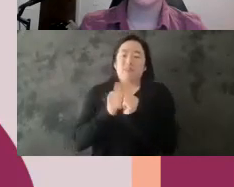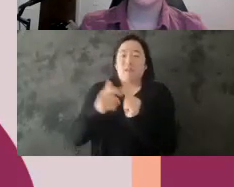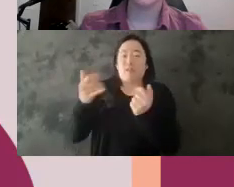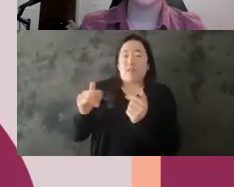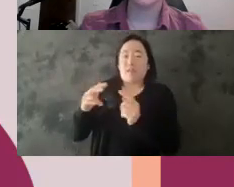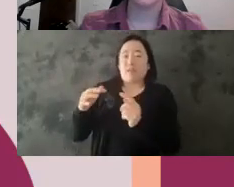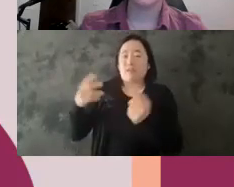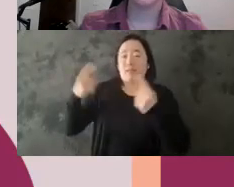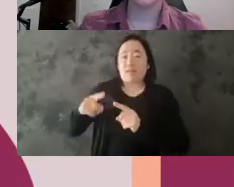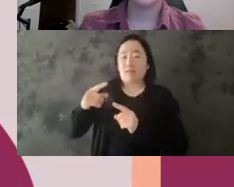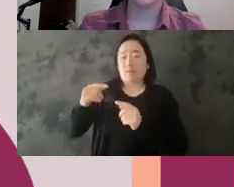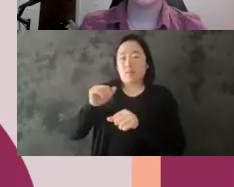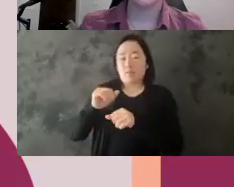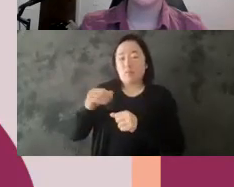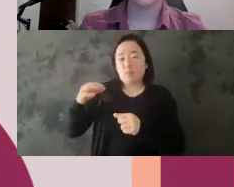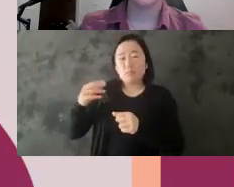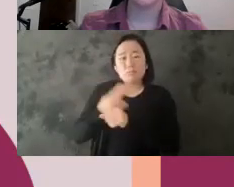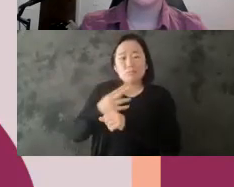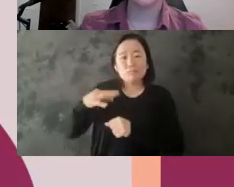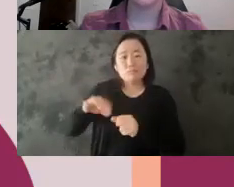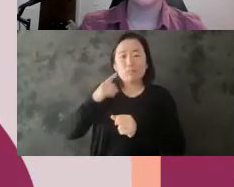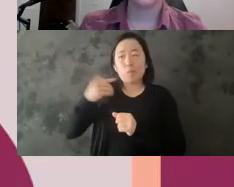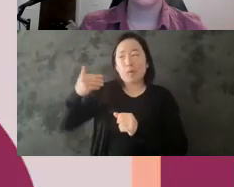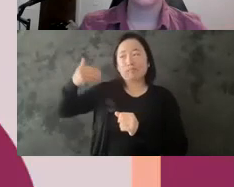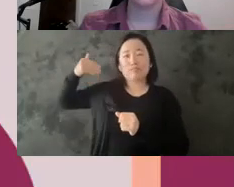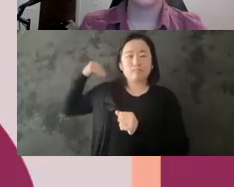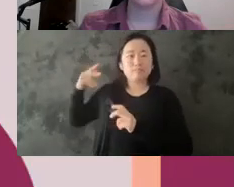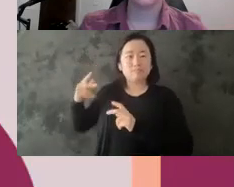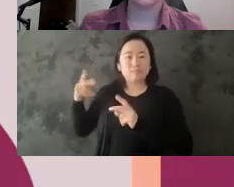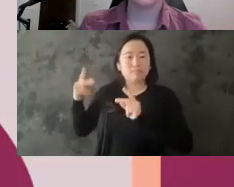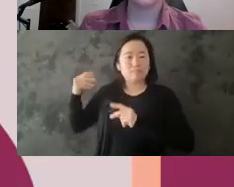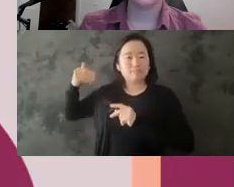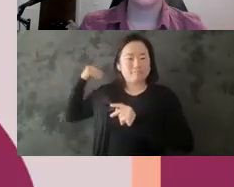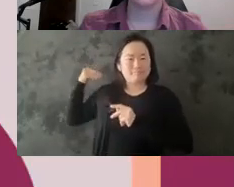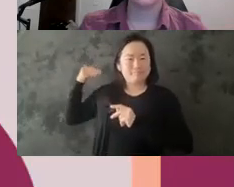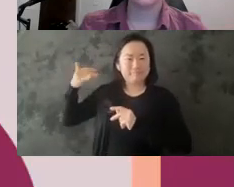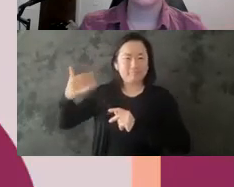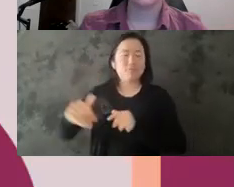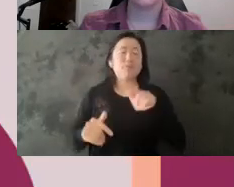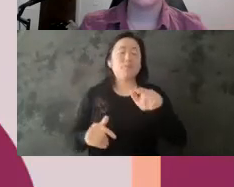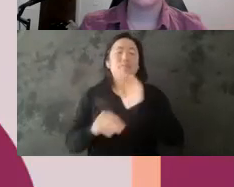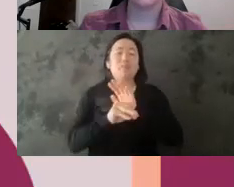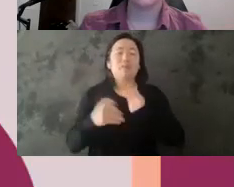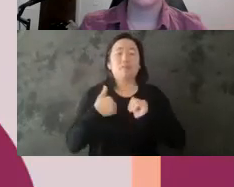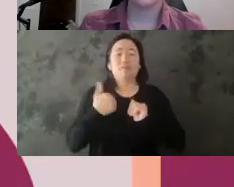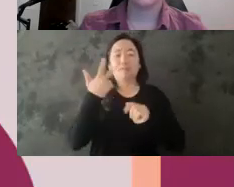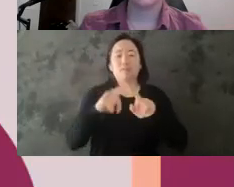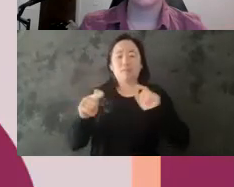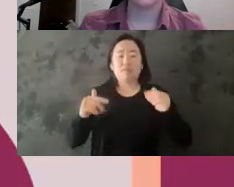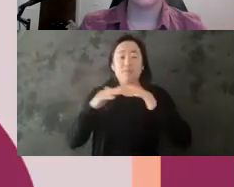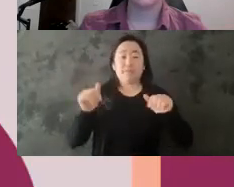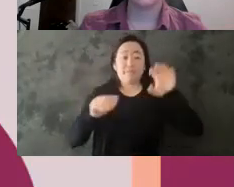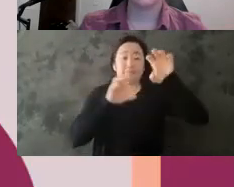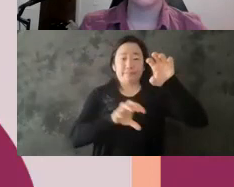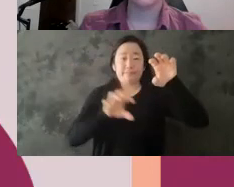who came before us. And so this model has kind of these three different systems that can be conceptualized